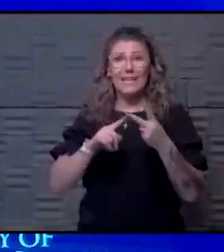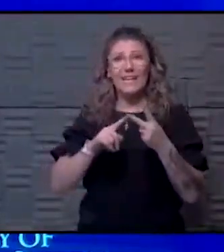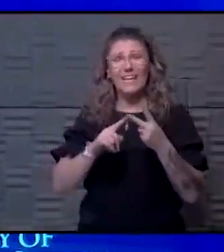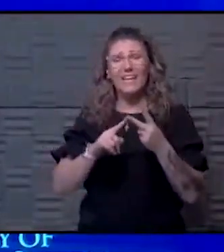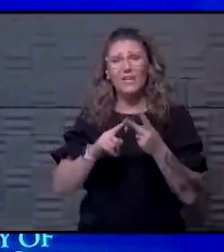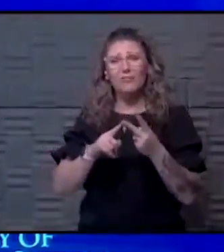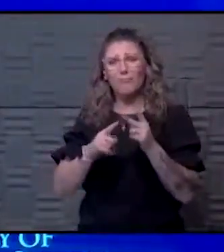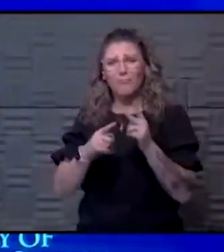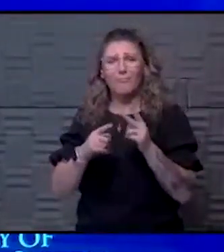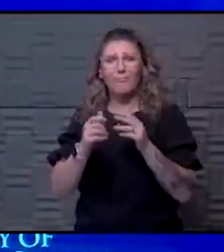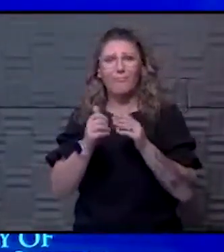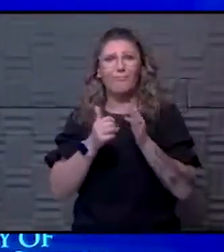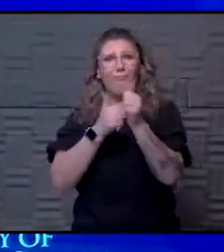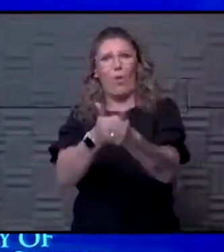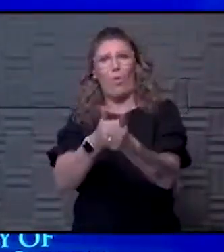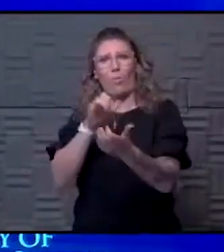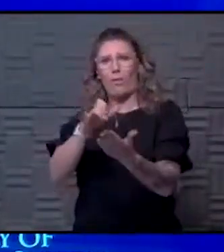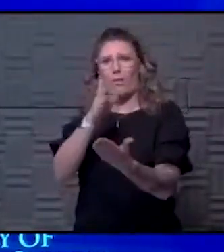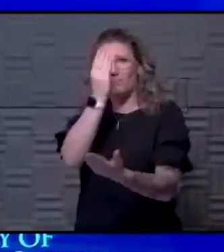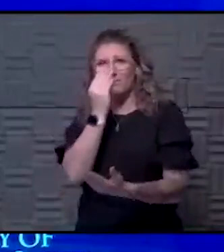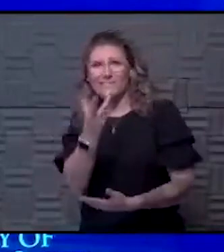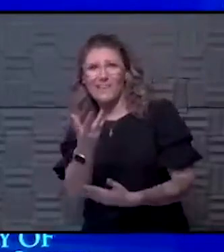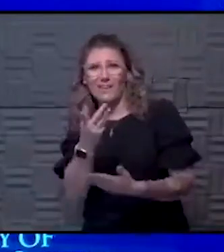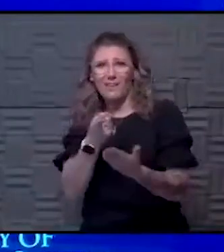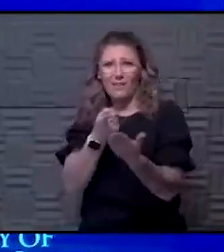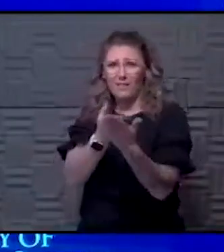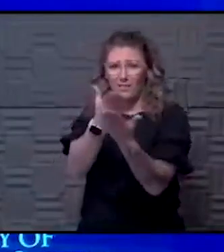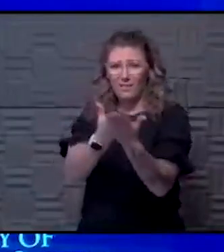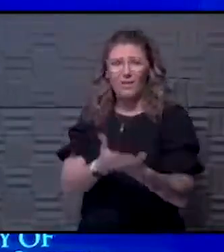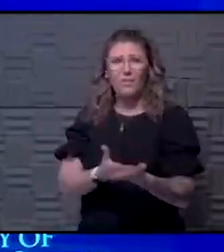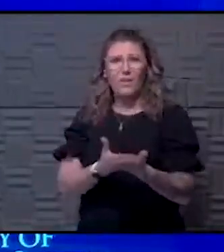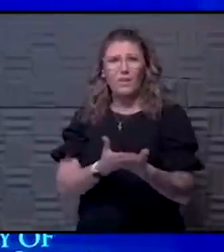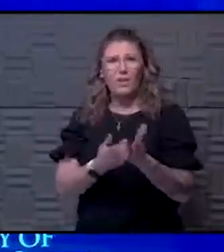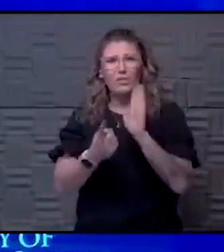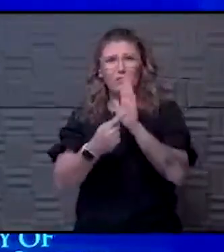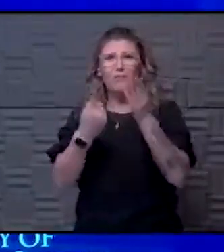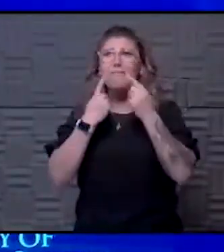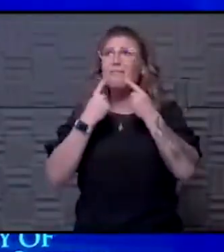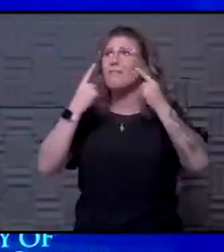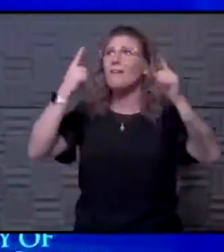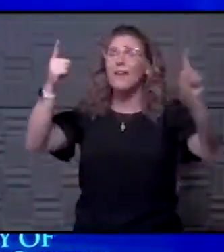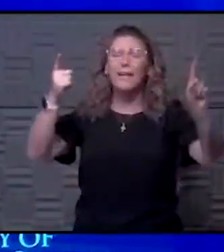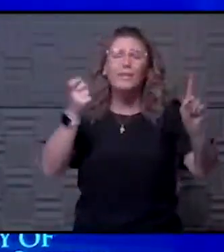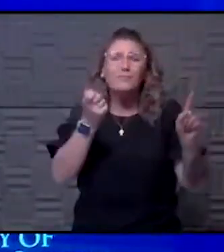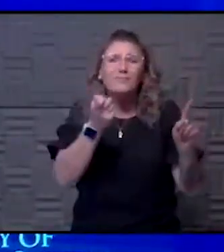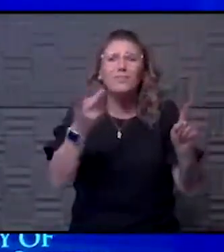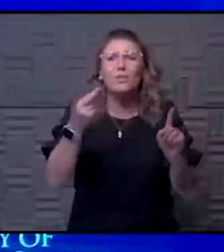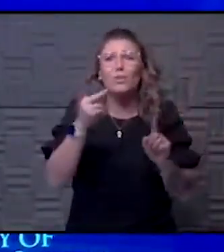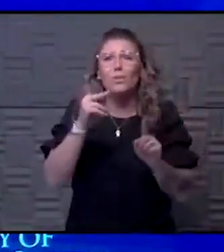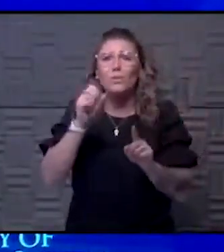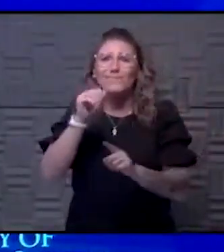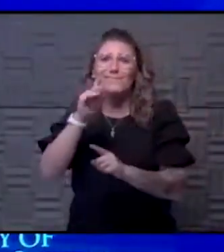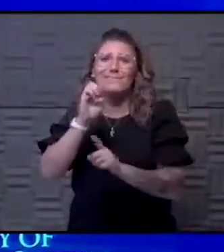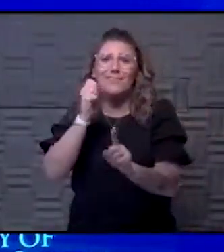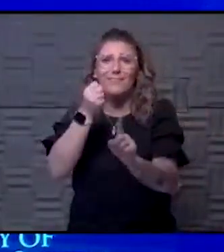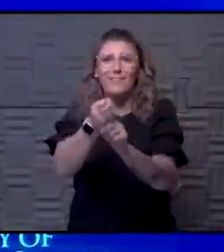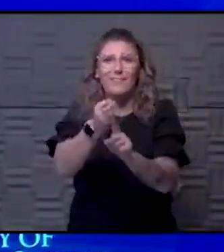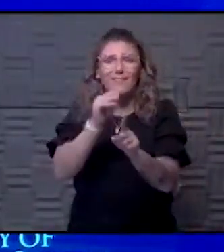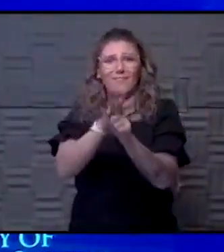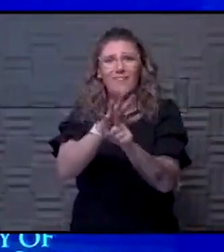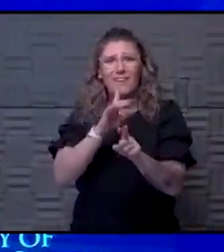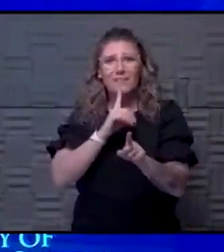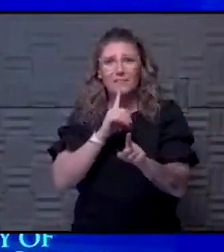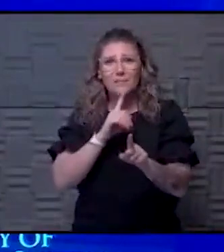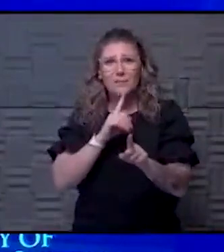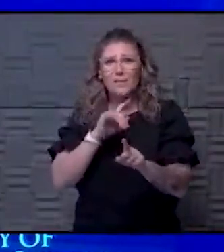data around Moderna and Pfizer, which show incredible success with very few side effects. And even the J&J, 1 in a